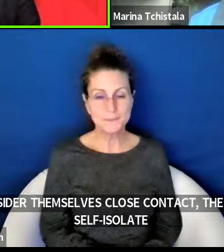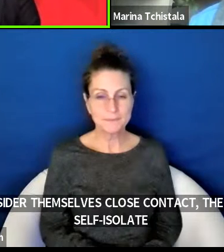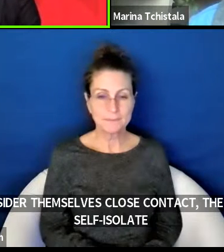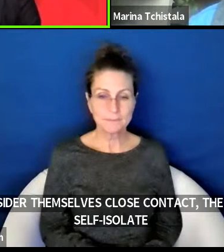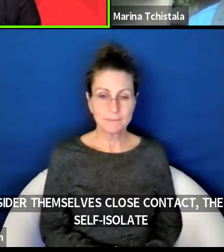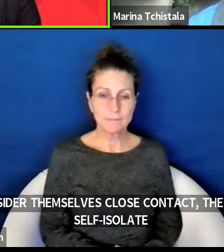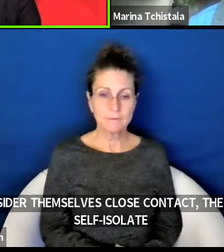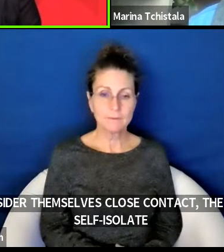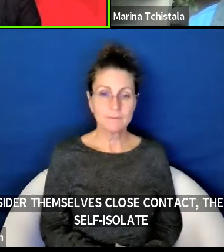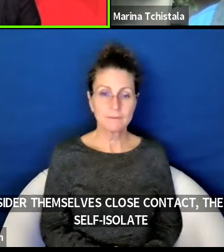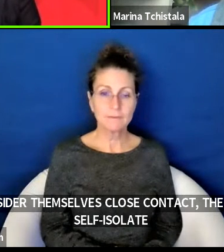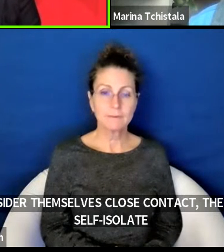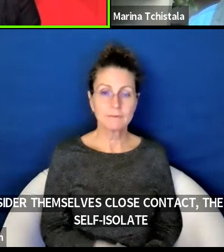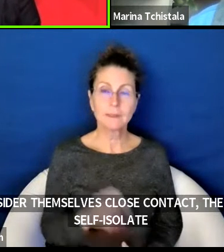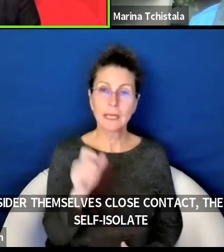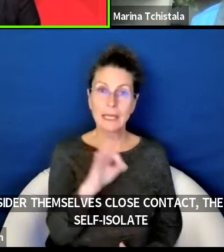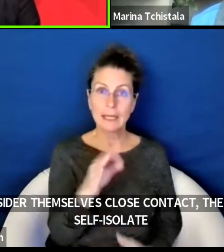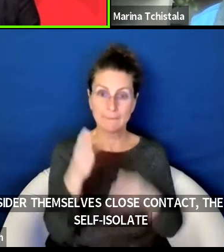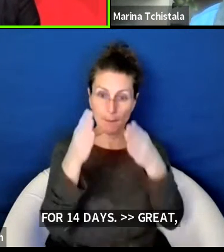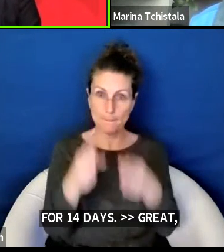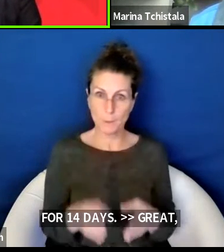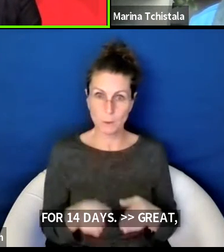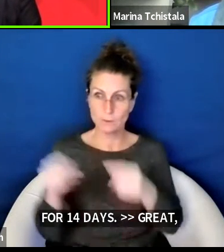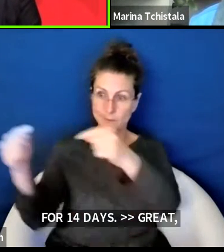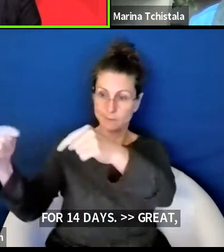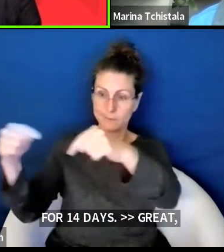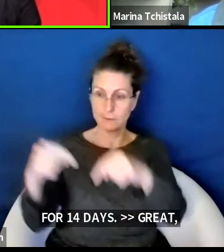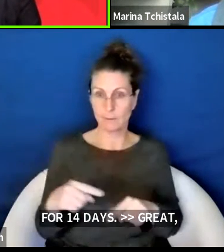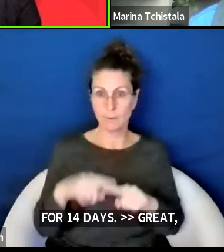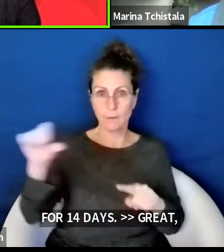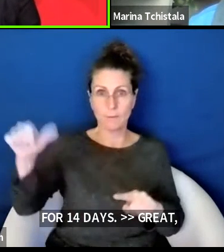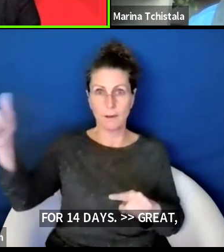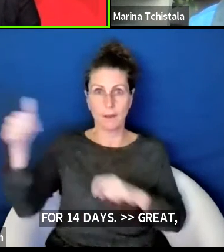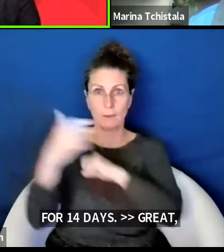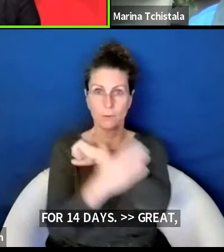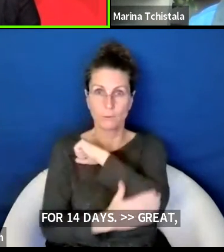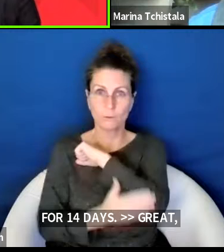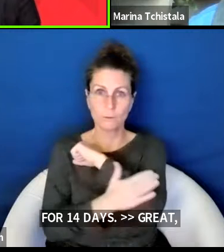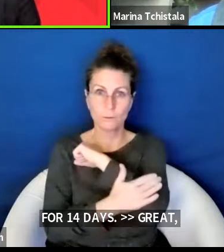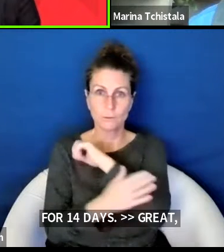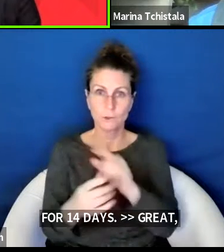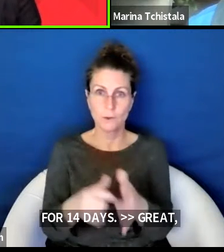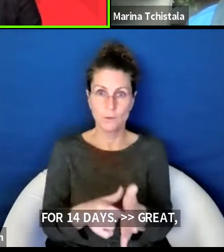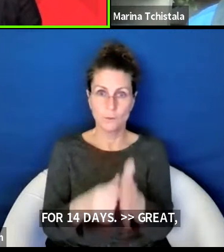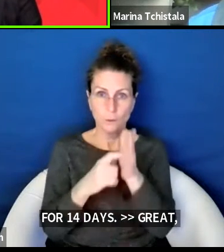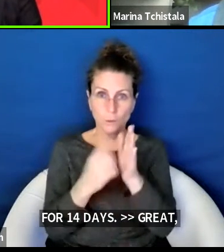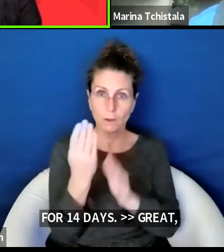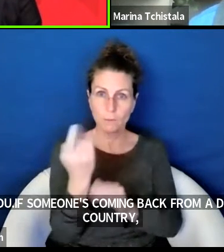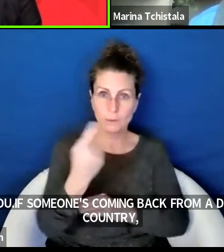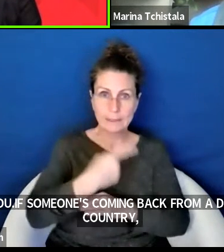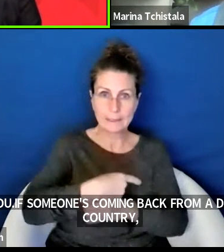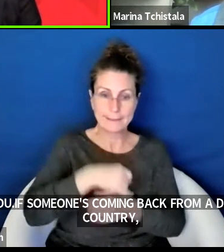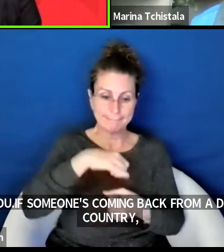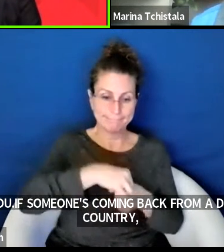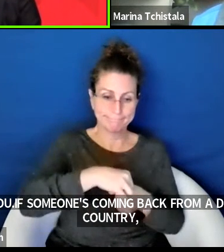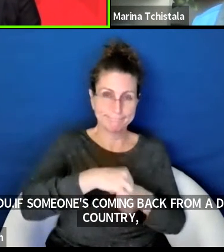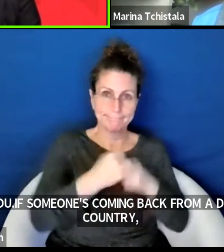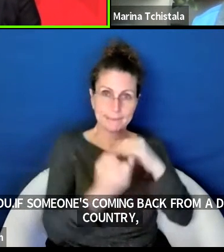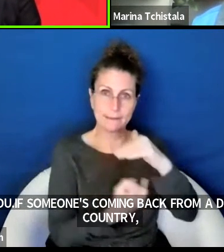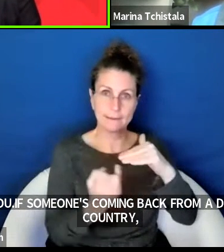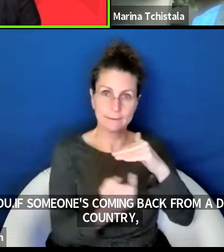If someone's coming back from a different country, Marina, they have to isolate for 14 days. If they do not